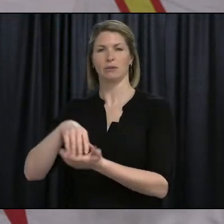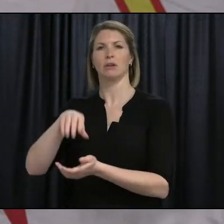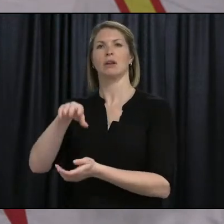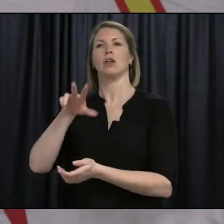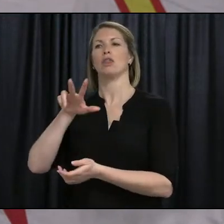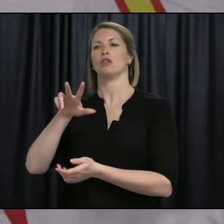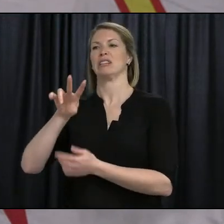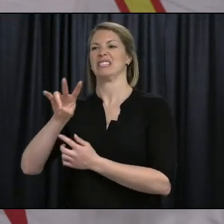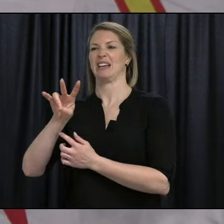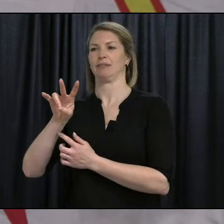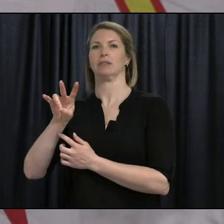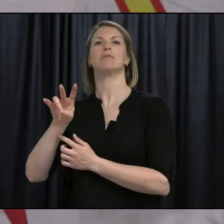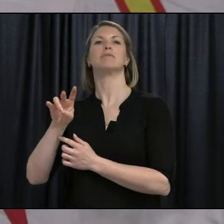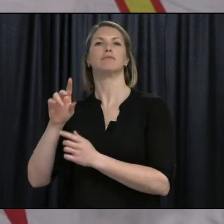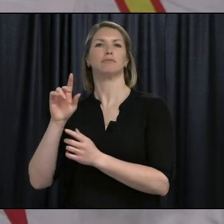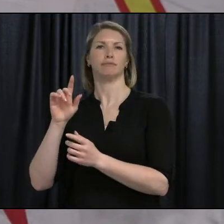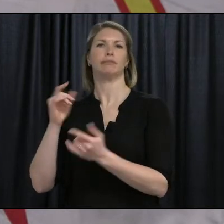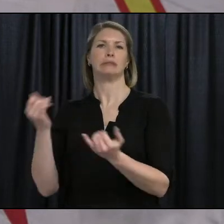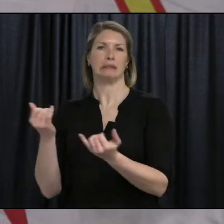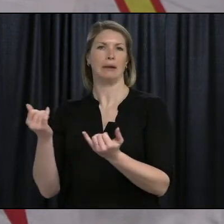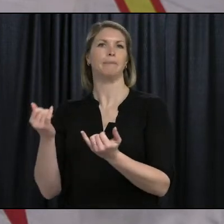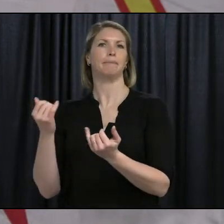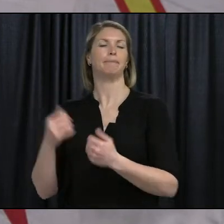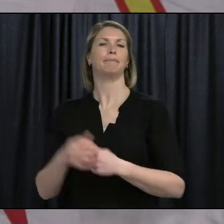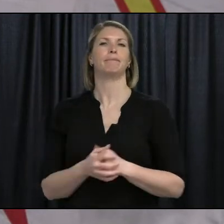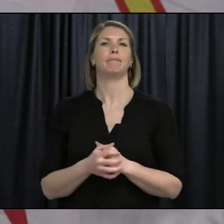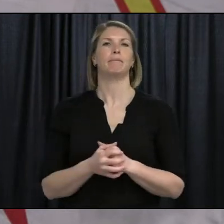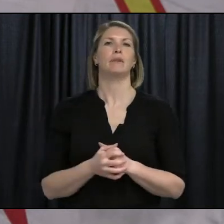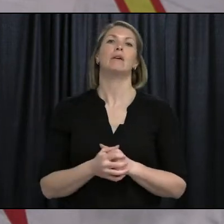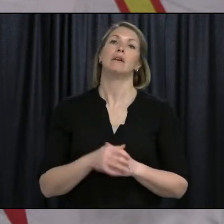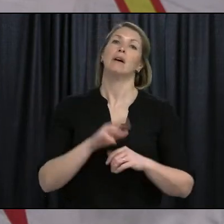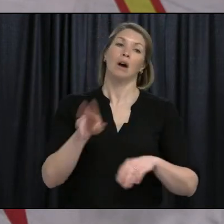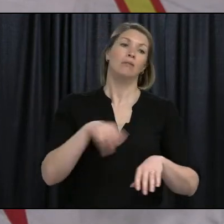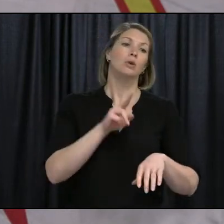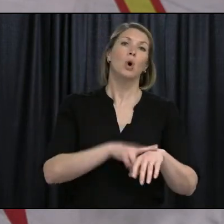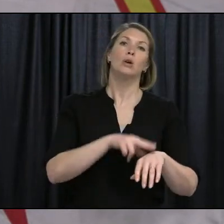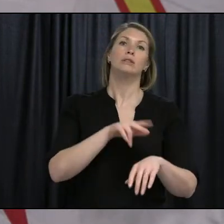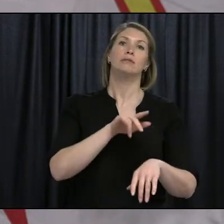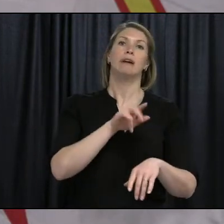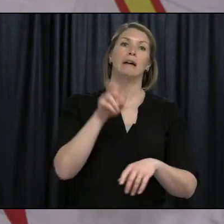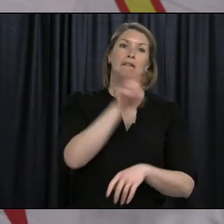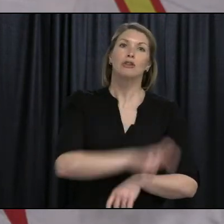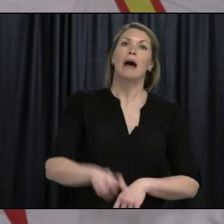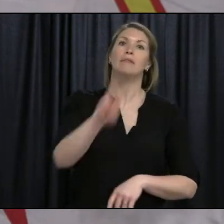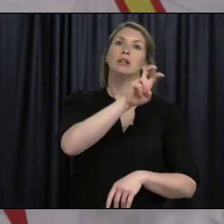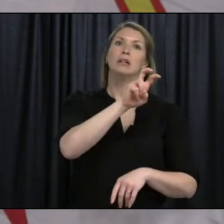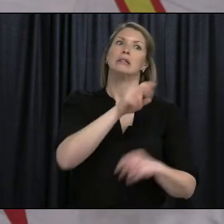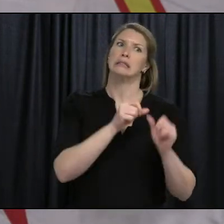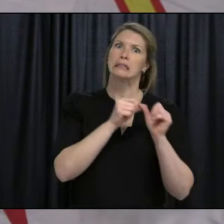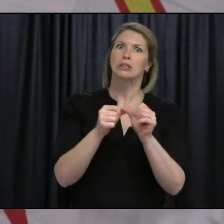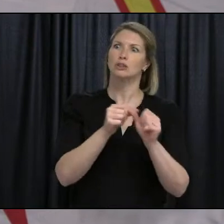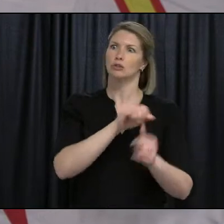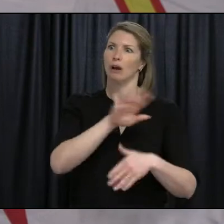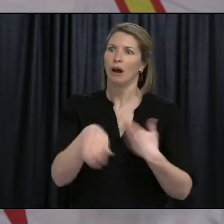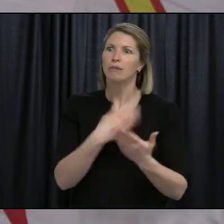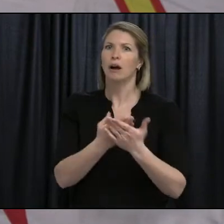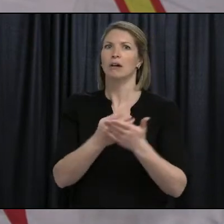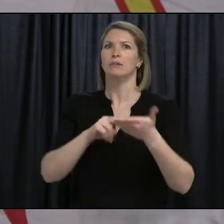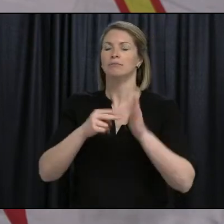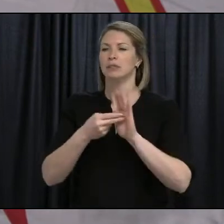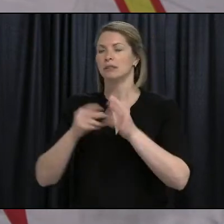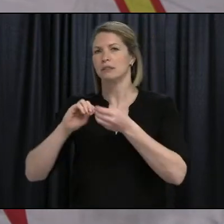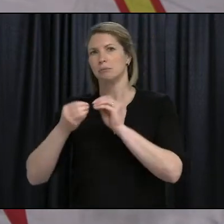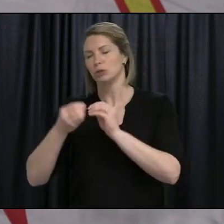Importation of the virus due to travel continues to drive our provincial case count higher, and there have been instances where COVID has spread to